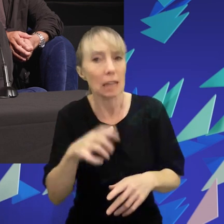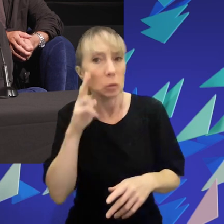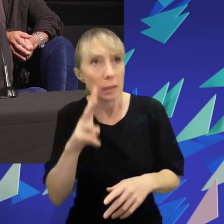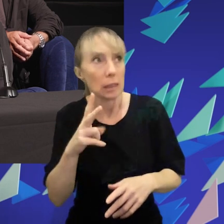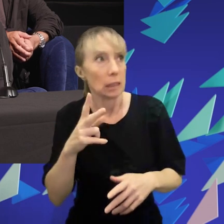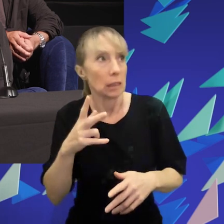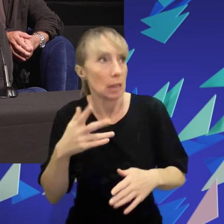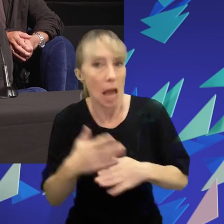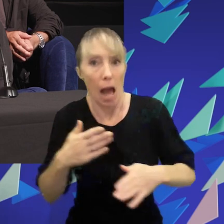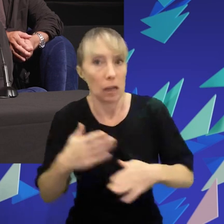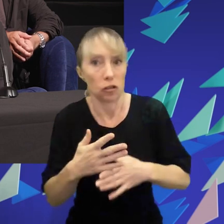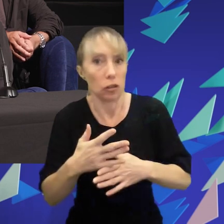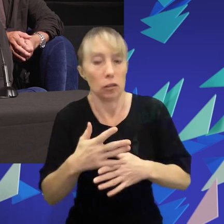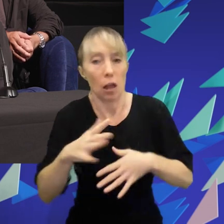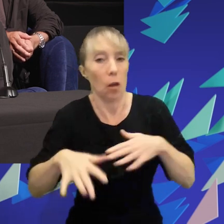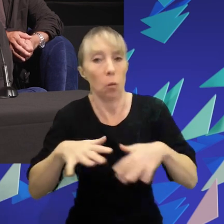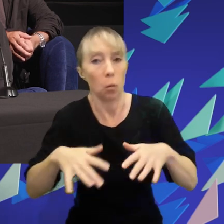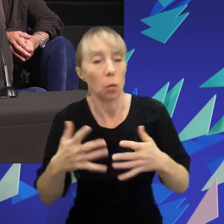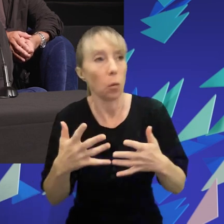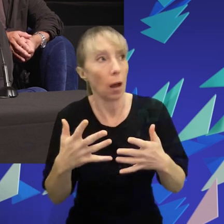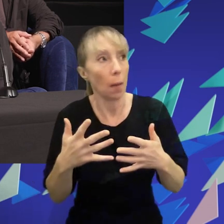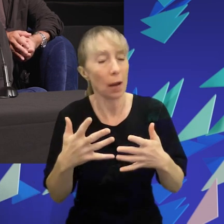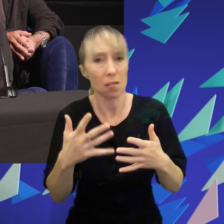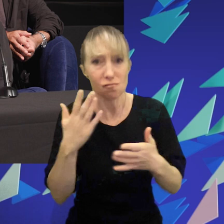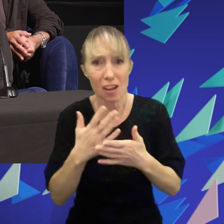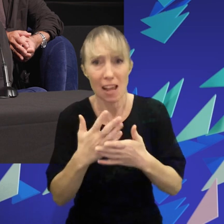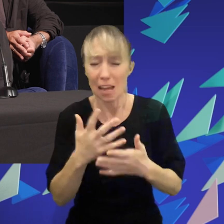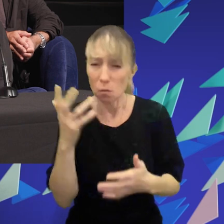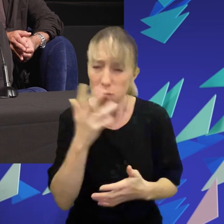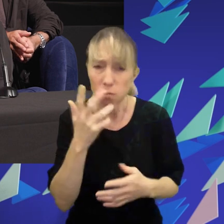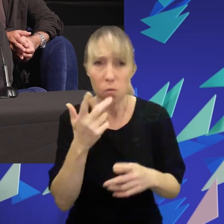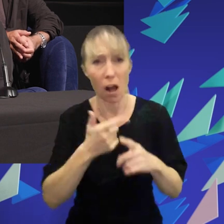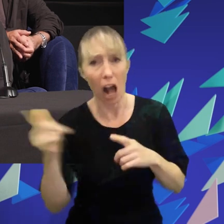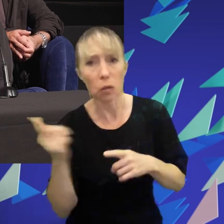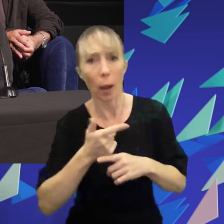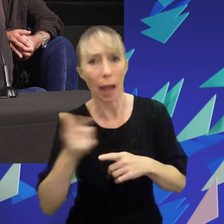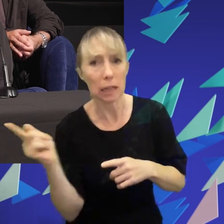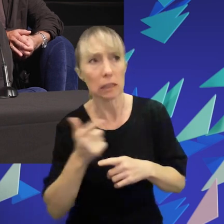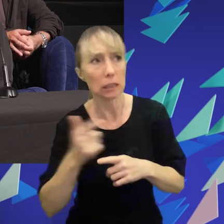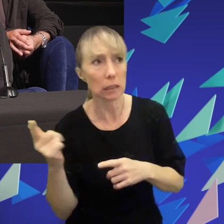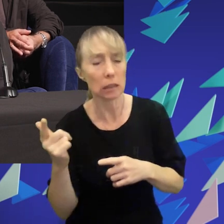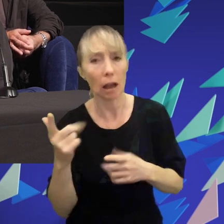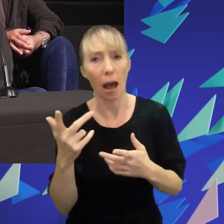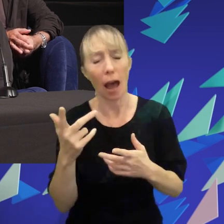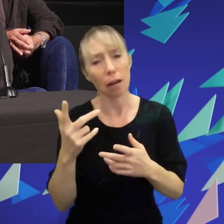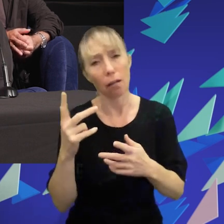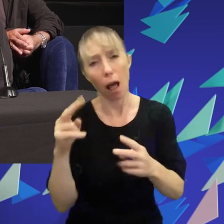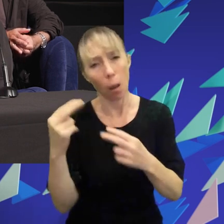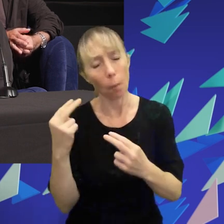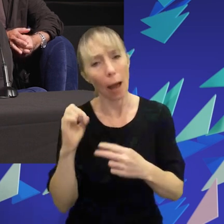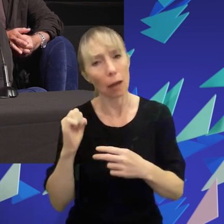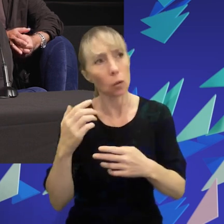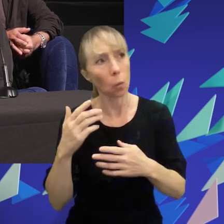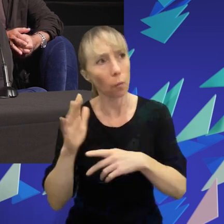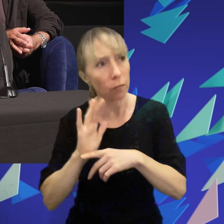element of a film, but you also have these stunning cutaways. And going back over your films, I realized they are throughout your work. There's